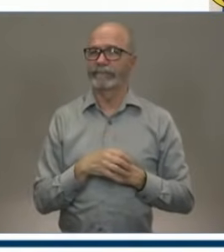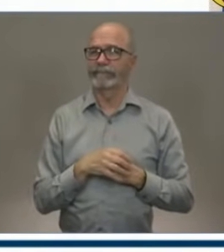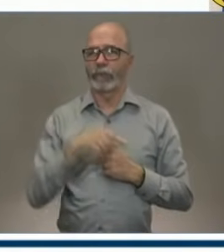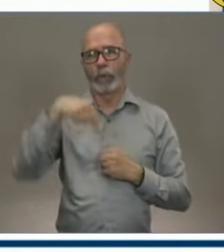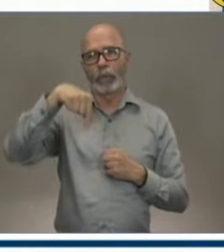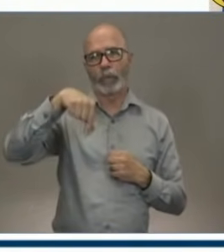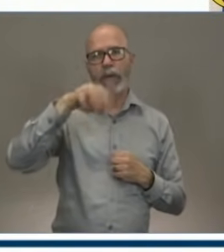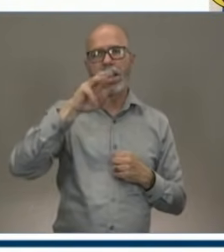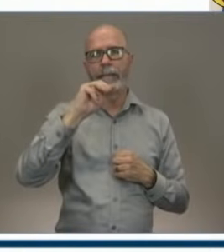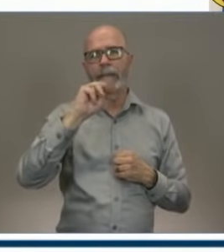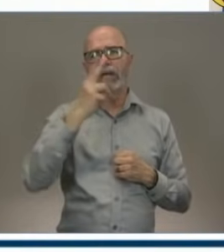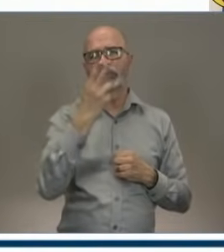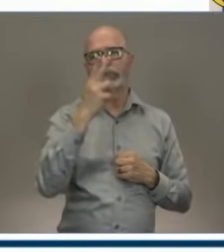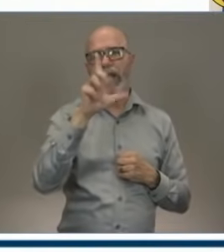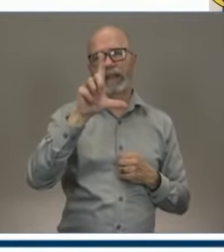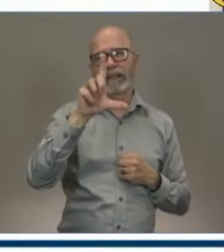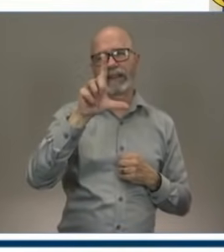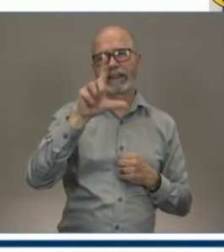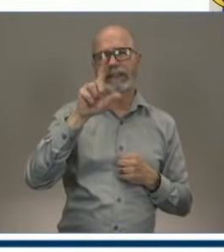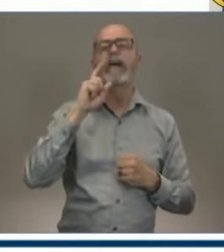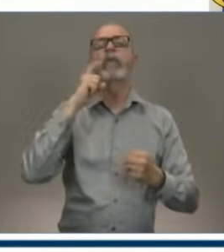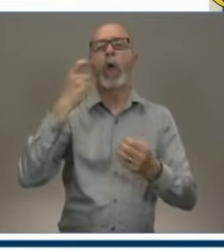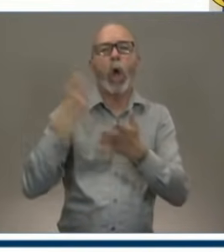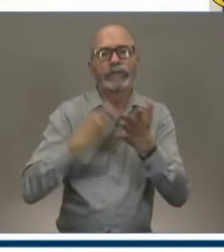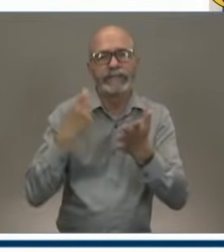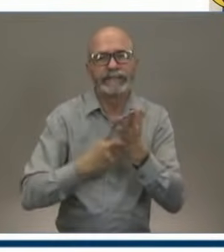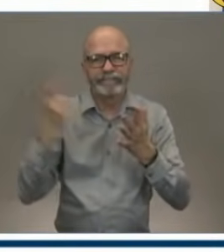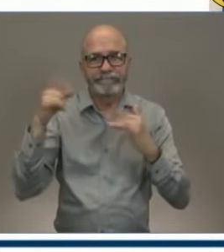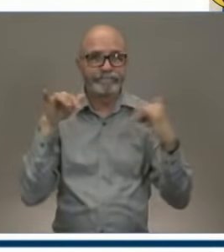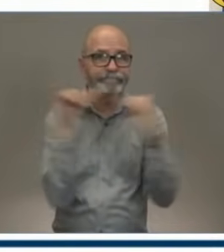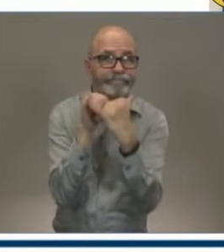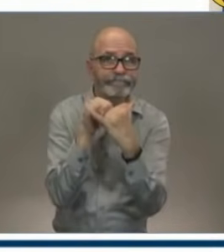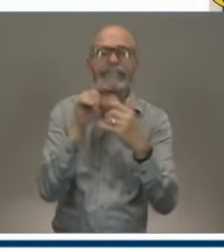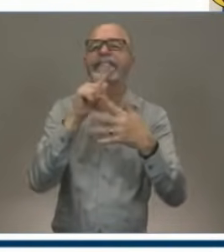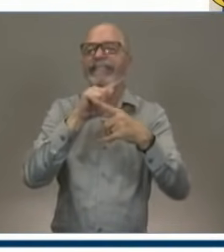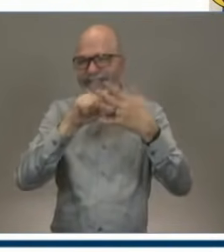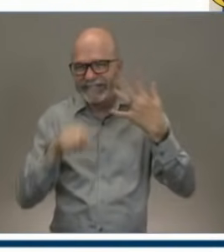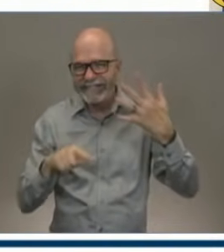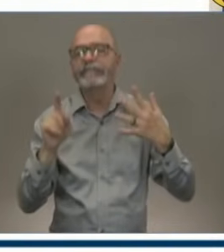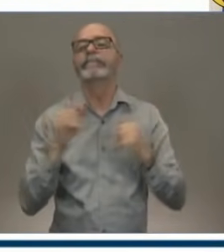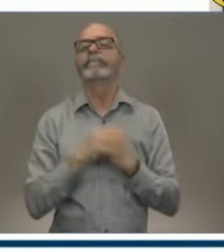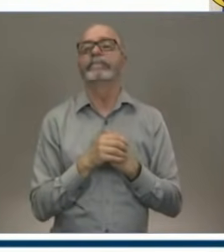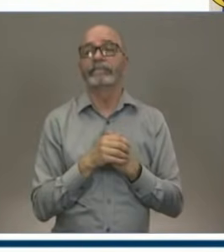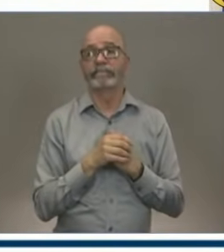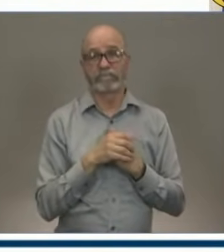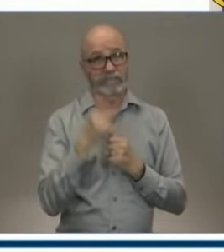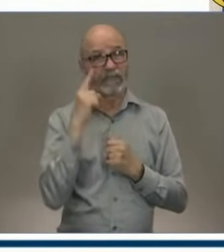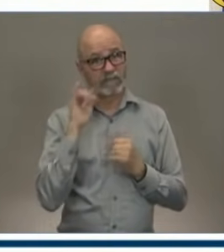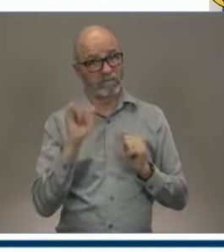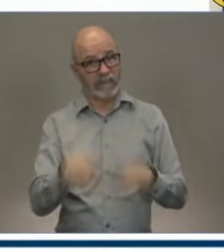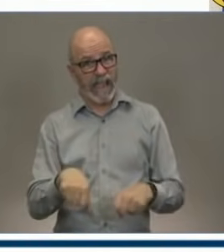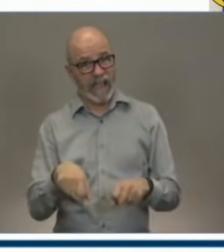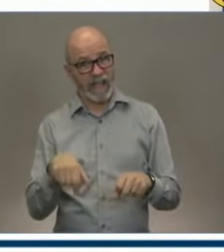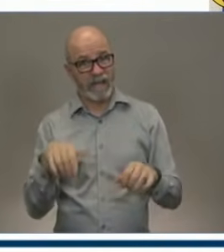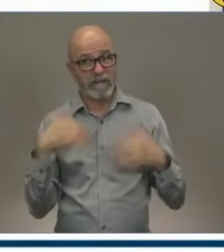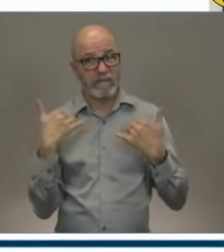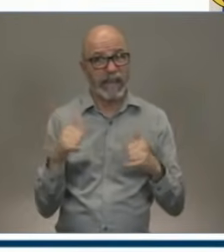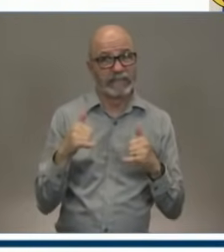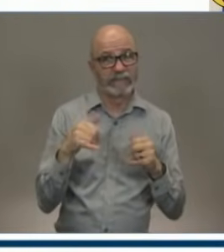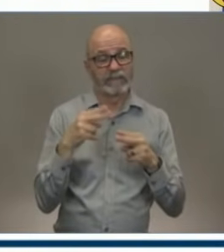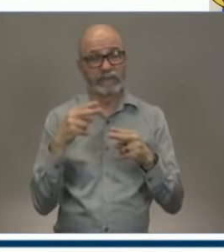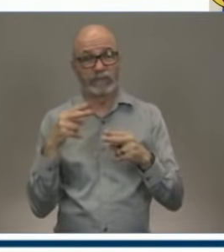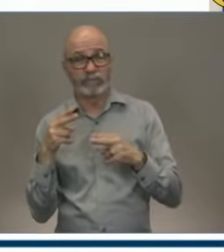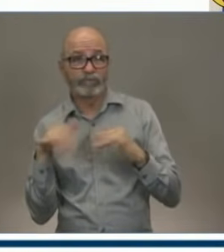Under the current COVID circumstances and with travel restrictions in the Maritimes right now, Do you guys see it possible for hockey to resume anytime soon as initially